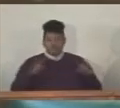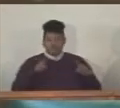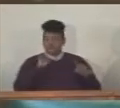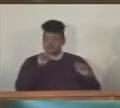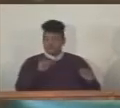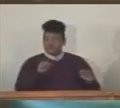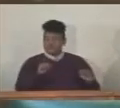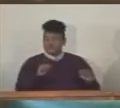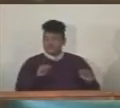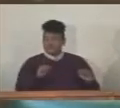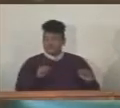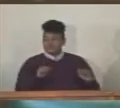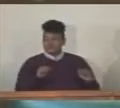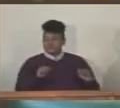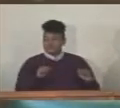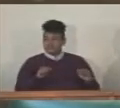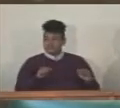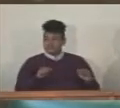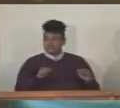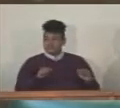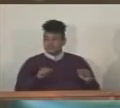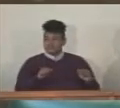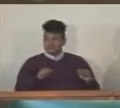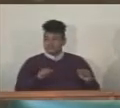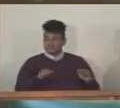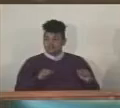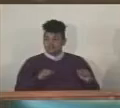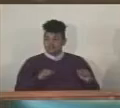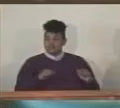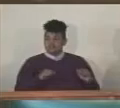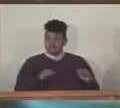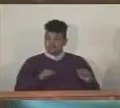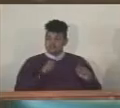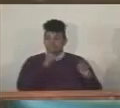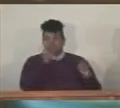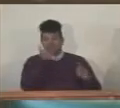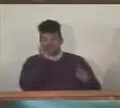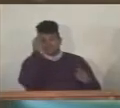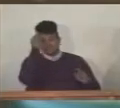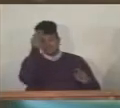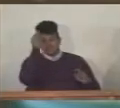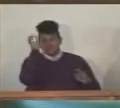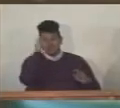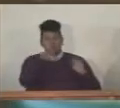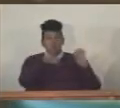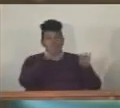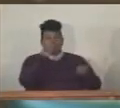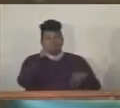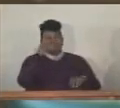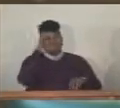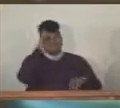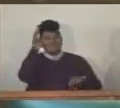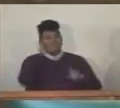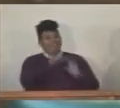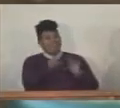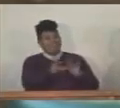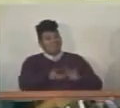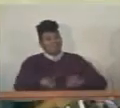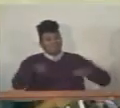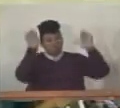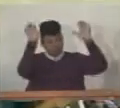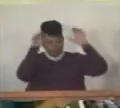mislead and put forward ridiculous utterances. But, you know,